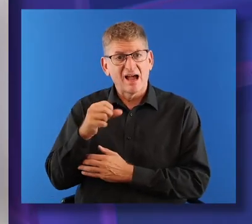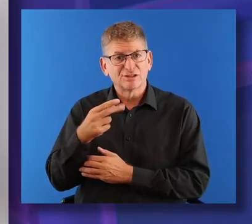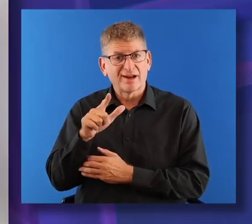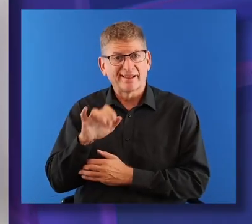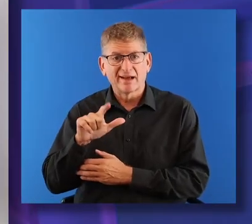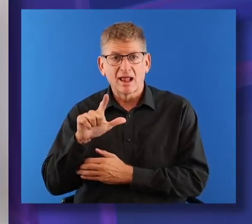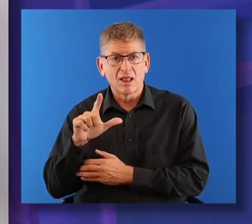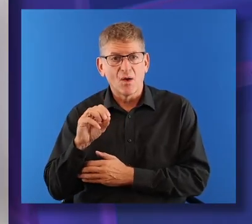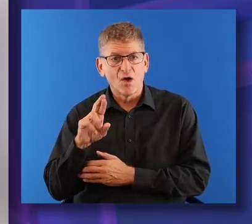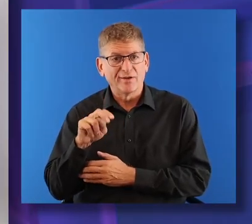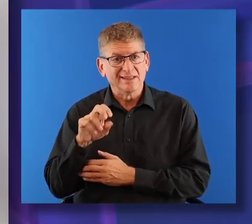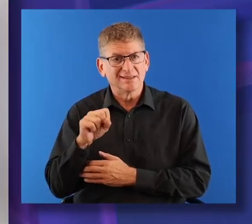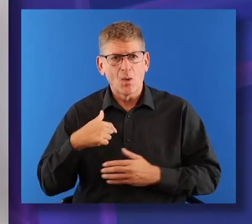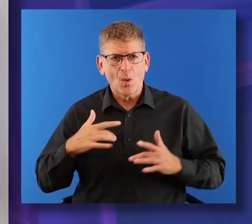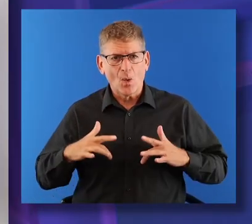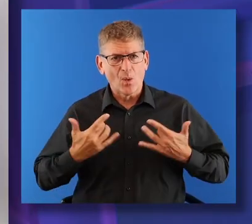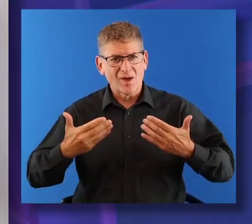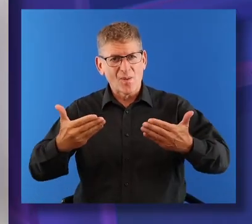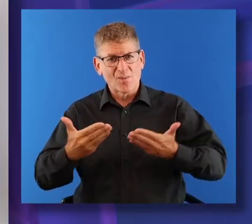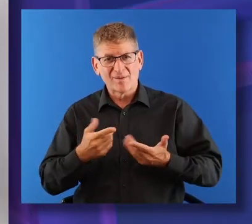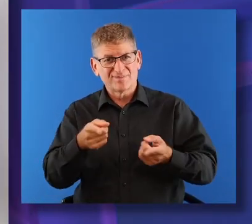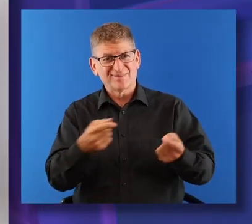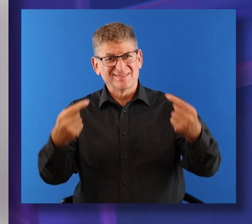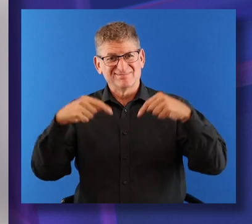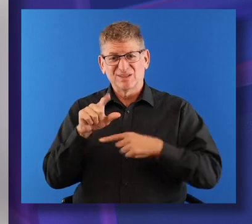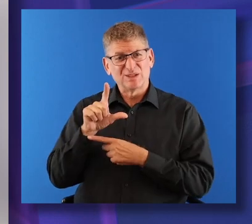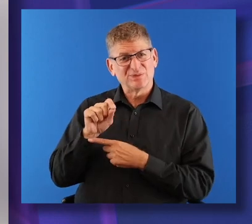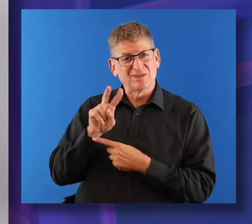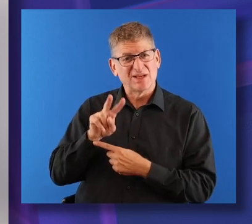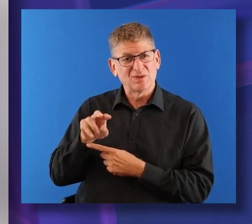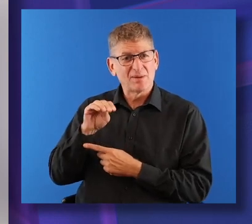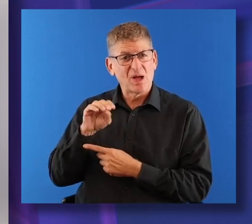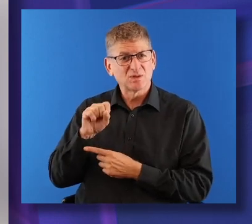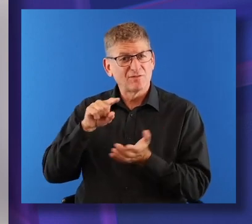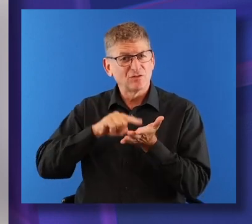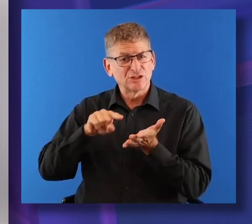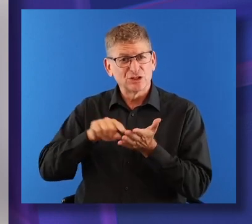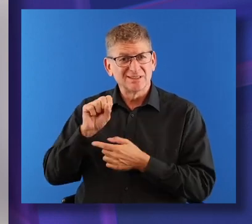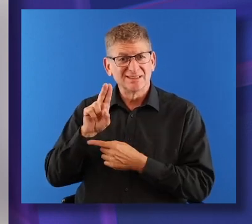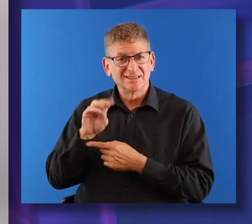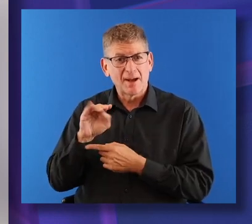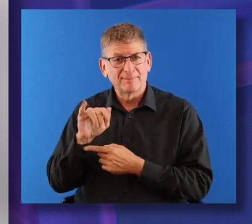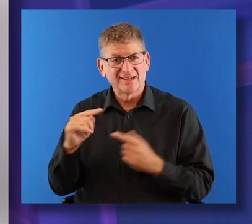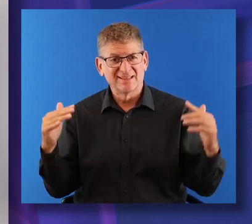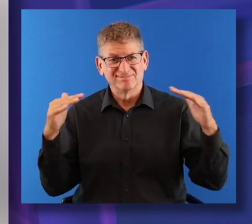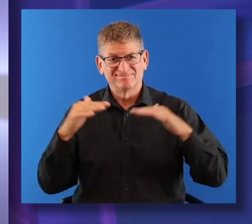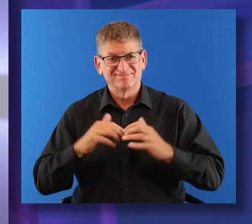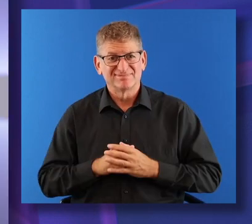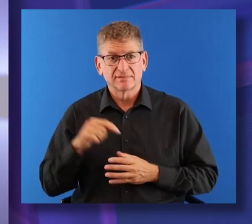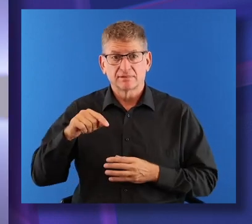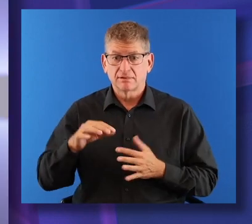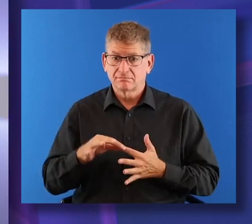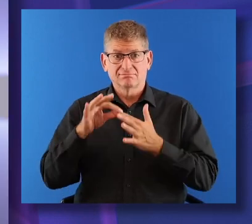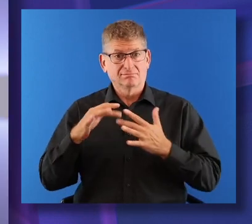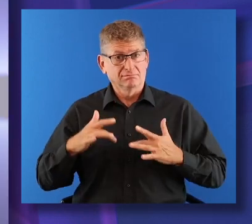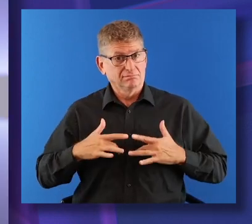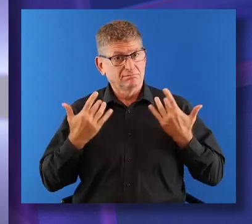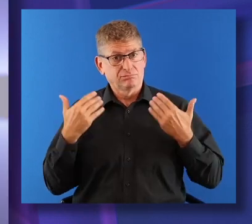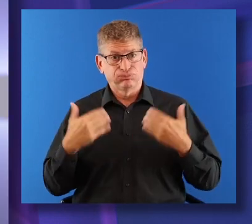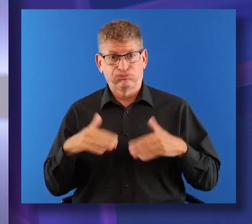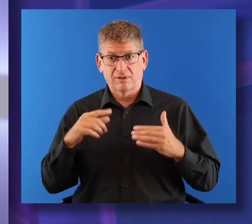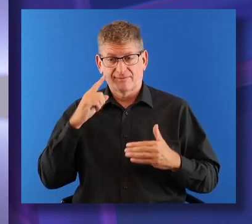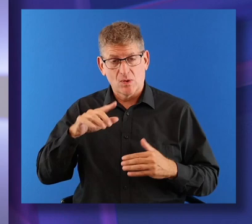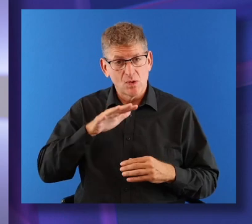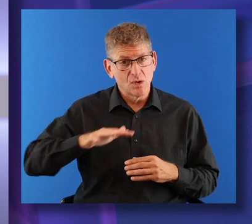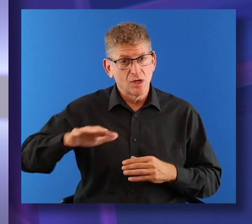I'm Ashley Lorenz, and I'm excited to welcome you to the 2022 Microsoft Research Summit. This event is a